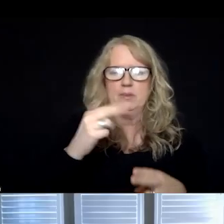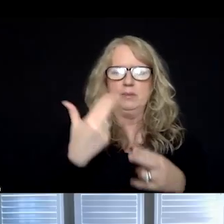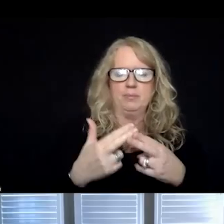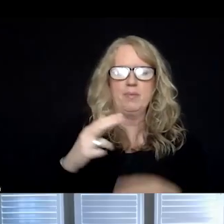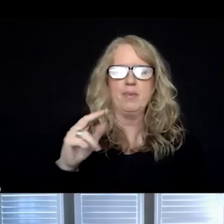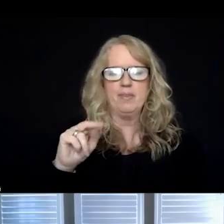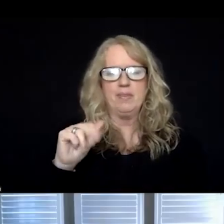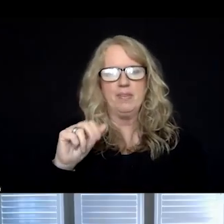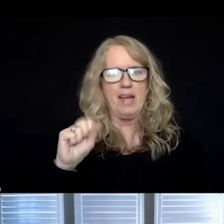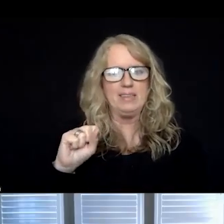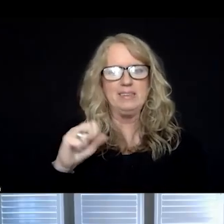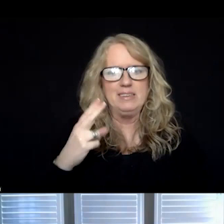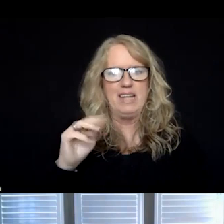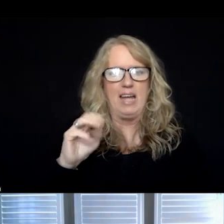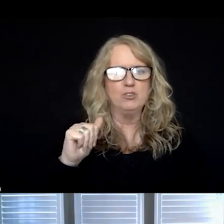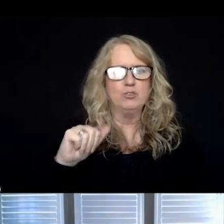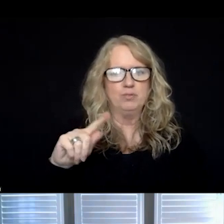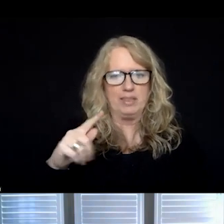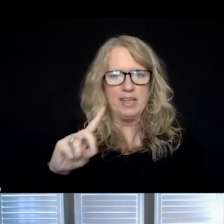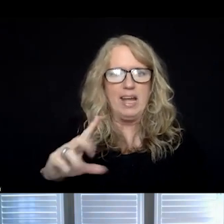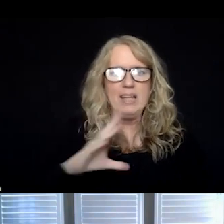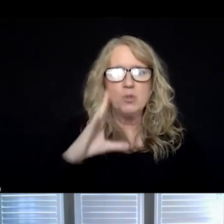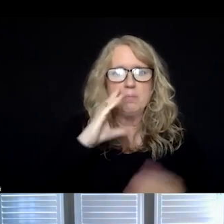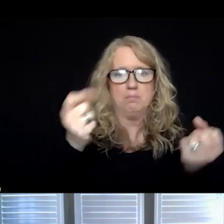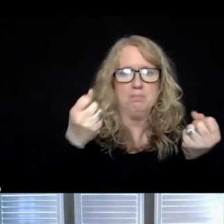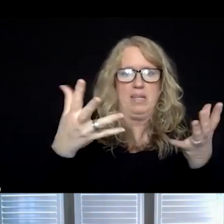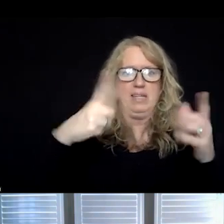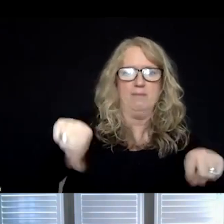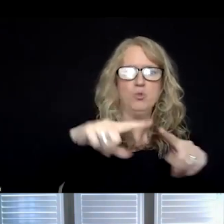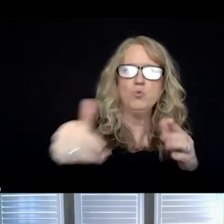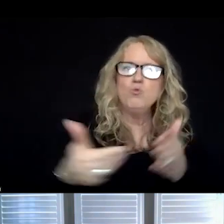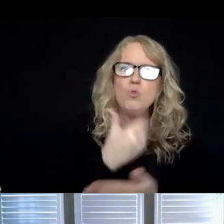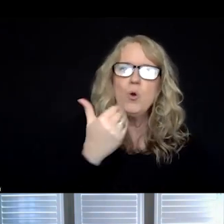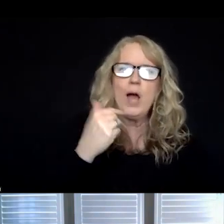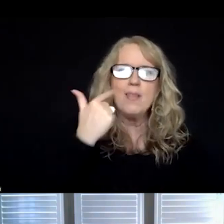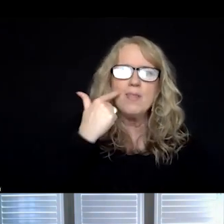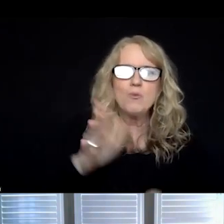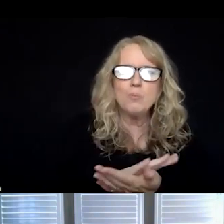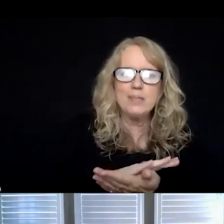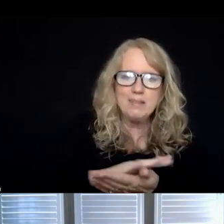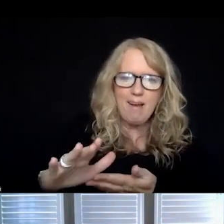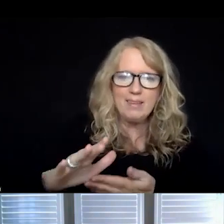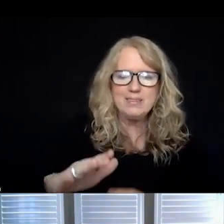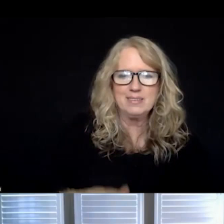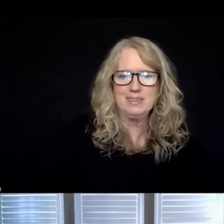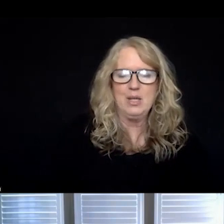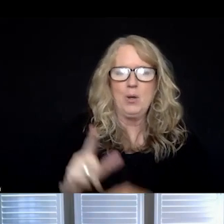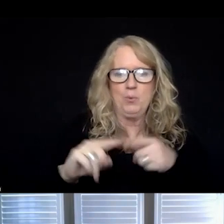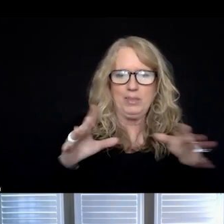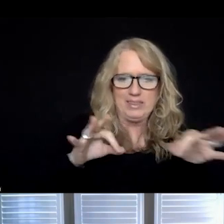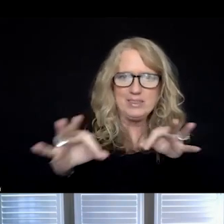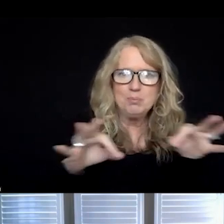NASHBIDS model bill. And since many of you are new, I thought it might be nice if I actually explained to you